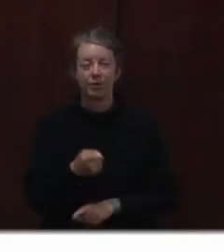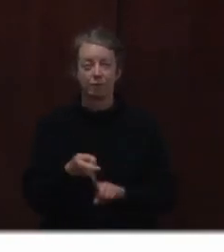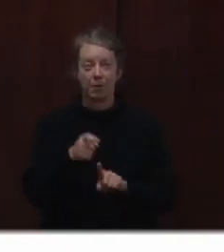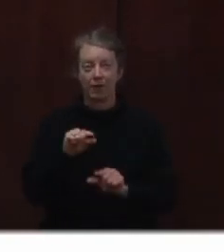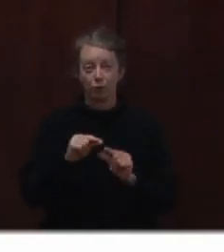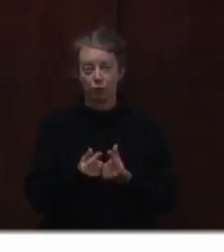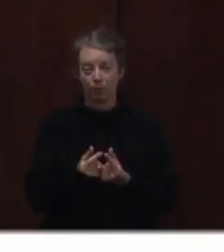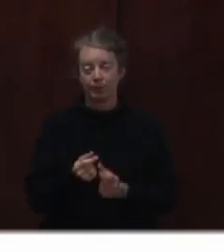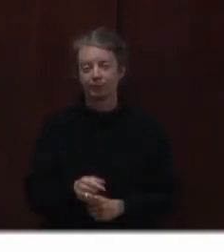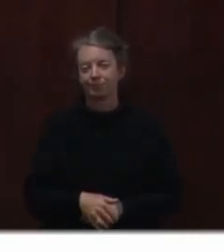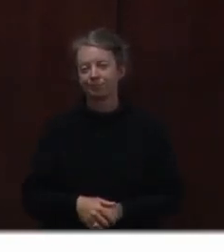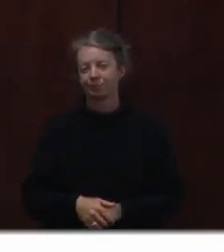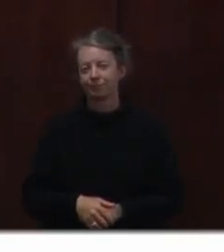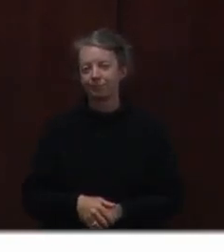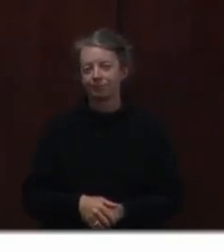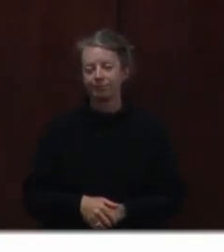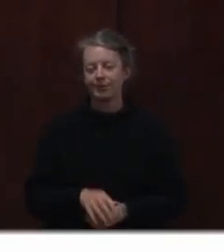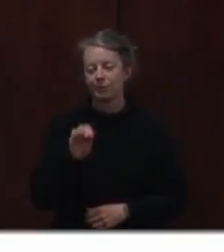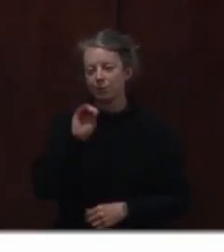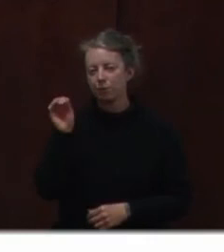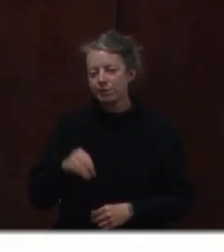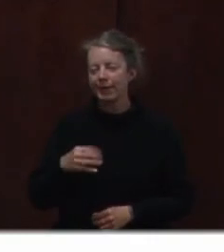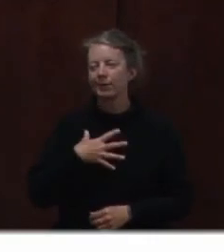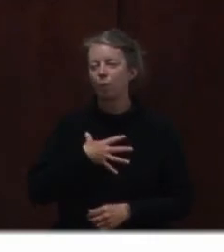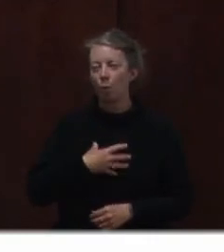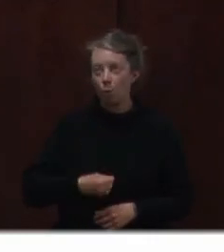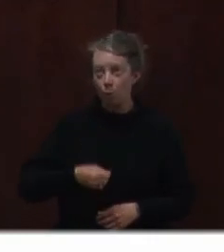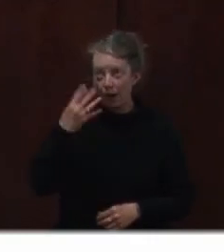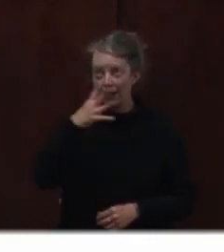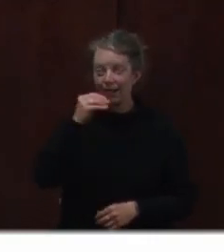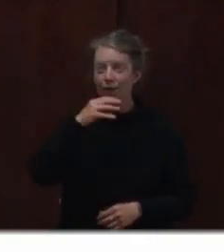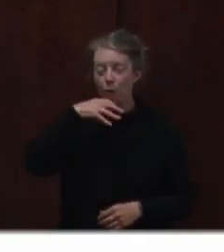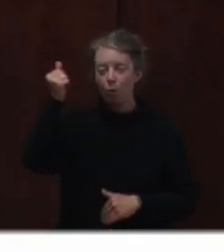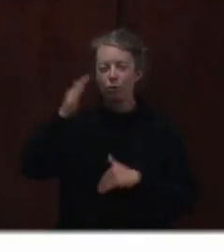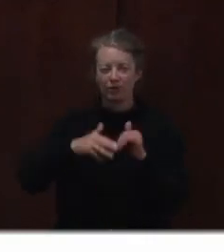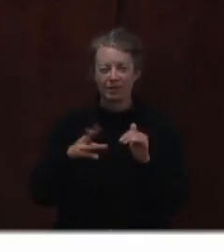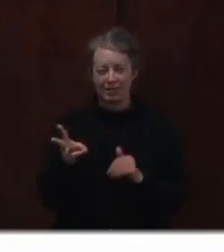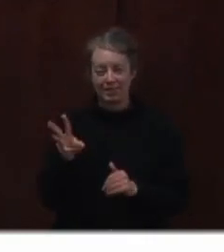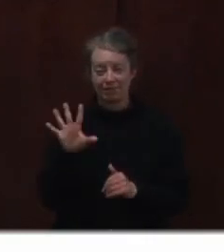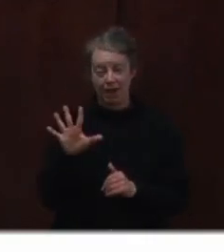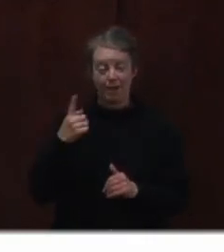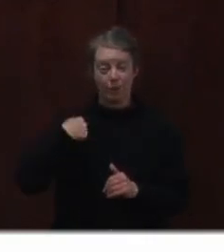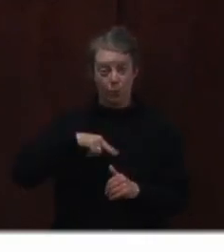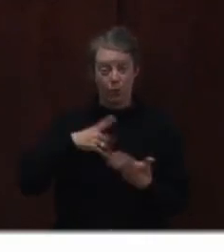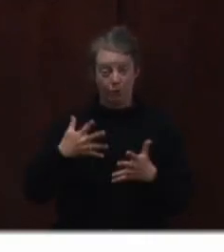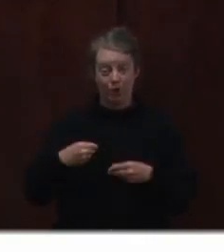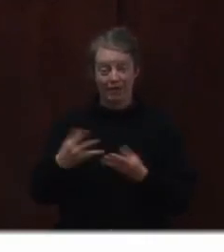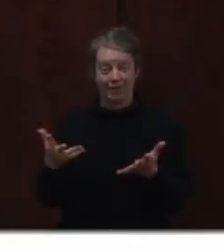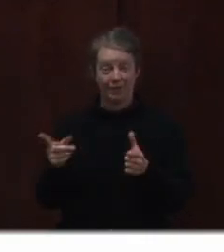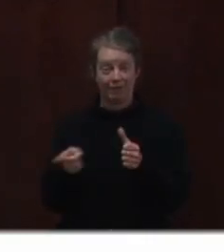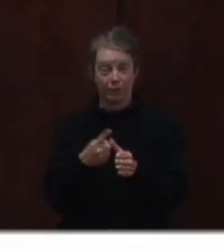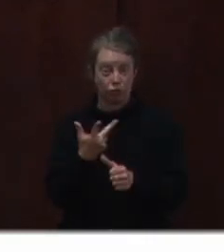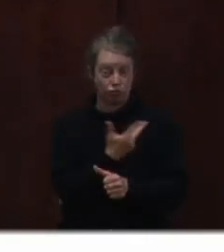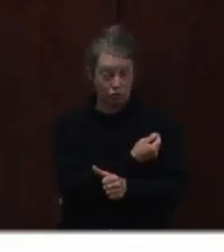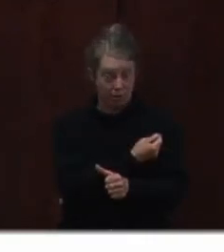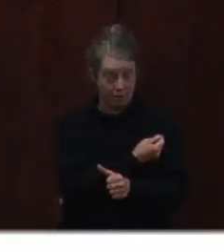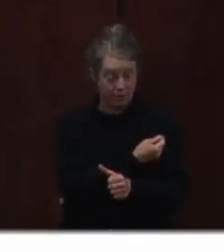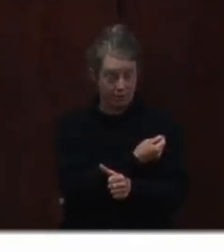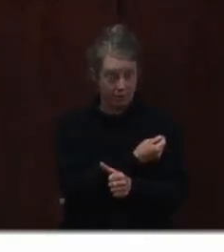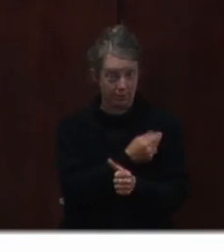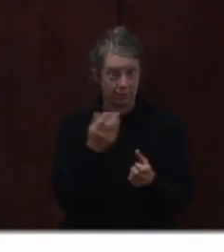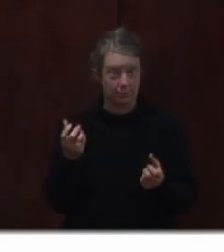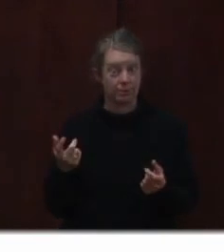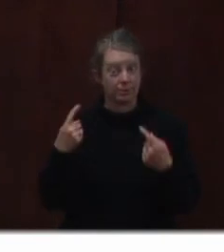the percent white and over and 65 years and older that we have given a first dose to, we've reached about